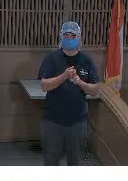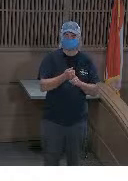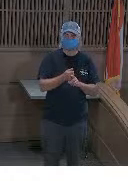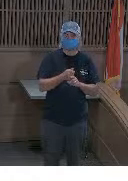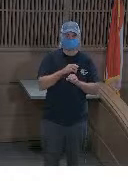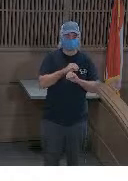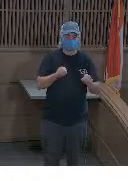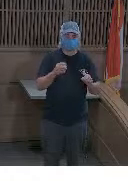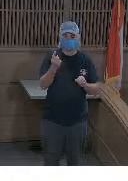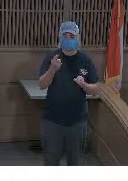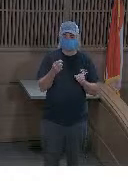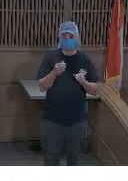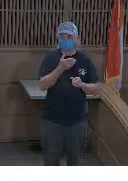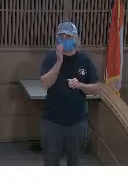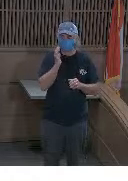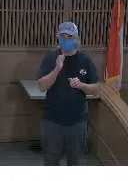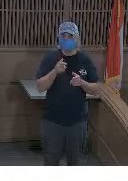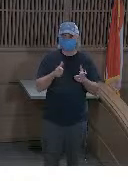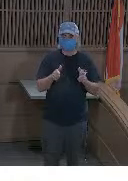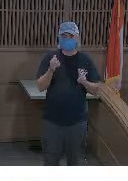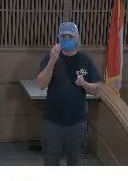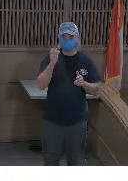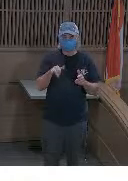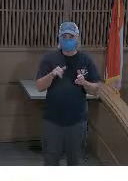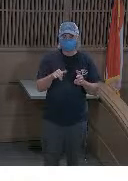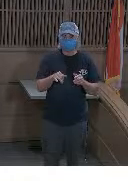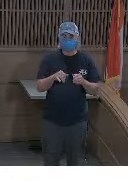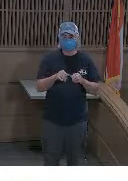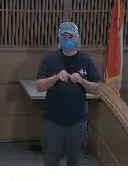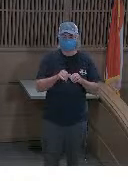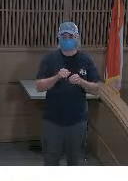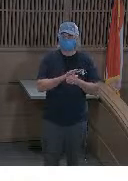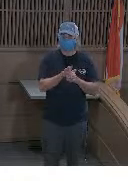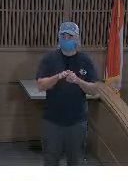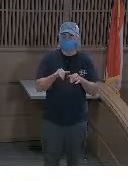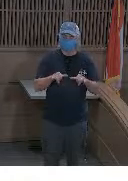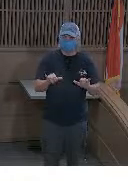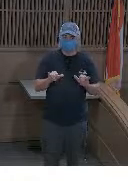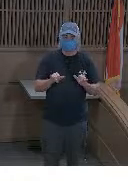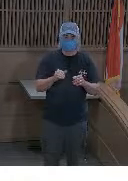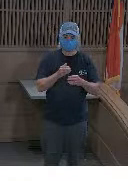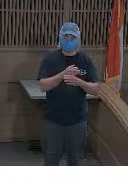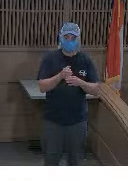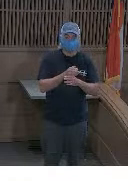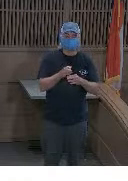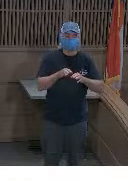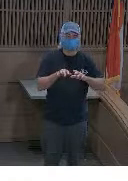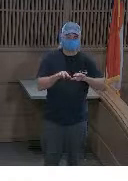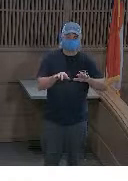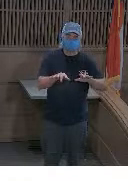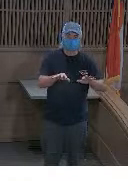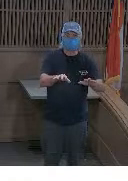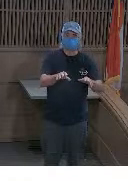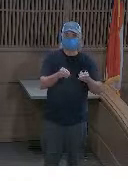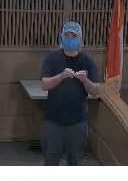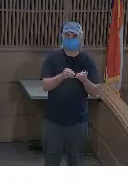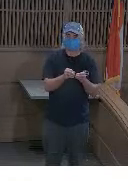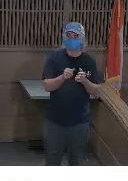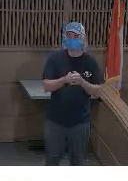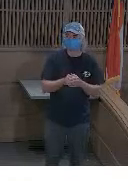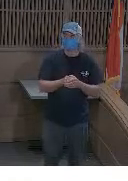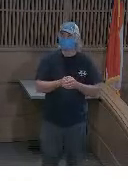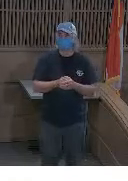masks. So that let me know that the virus is still being spread. So you got to take this thing serious. But if you want the